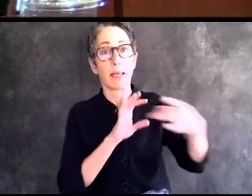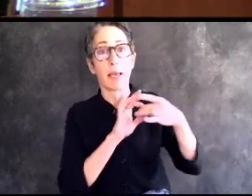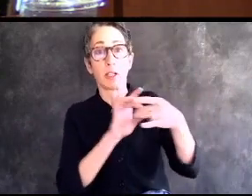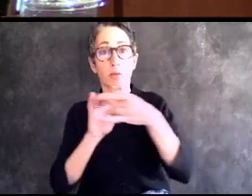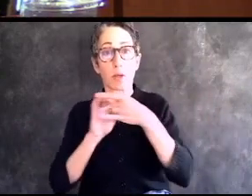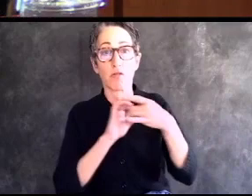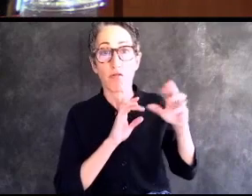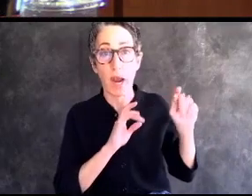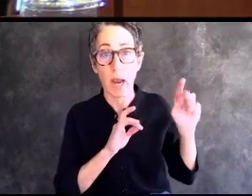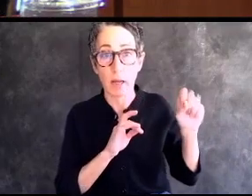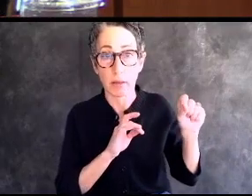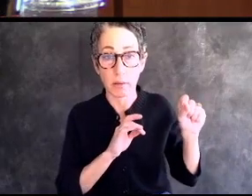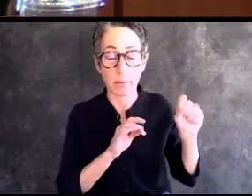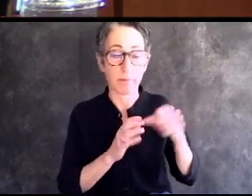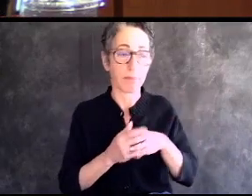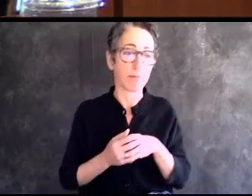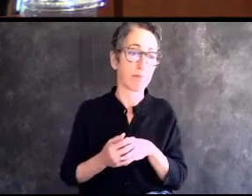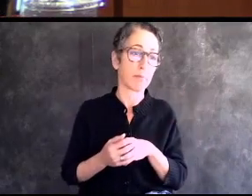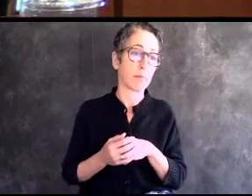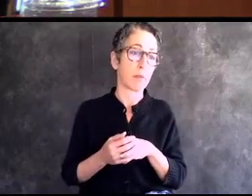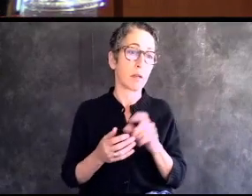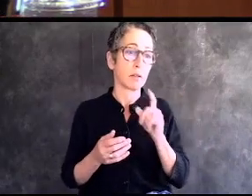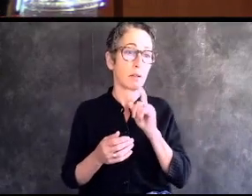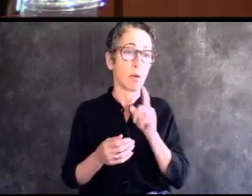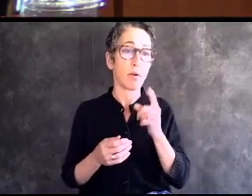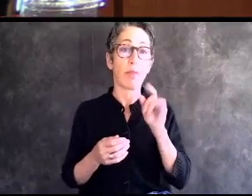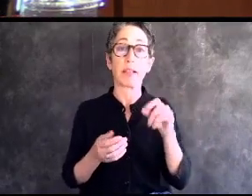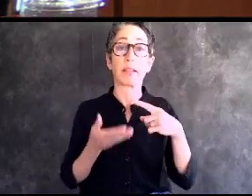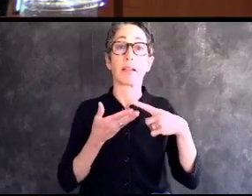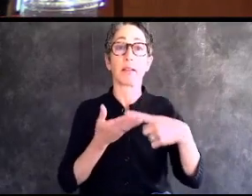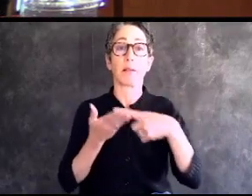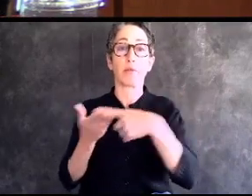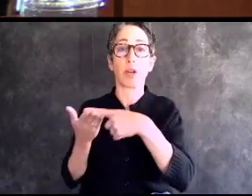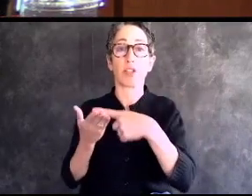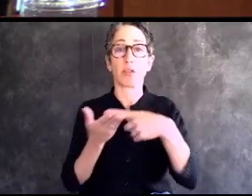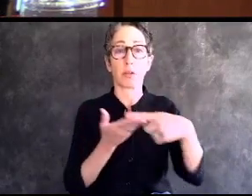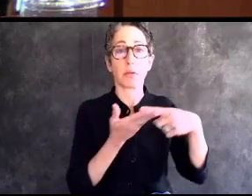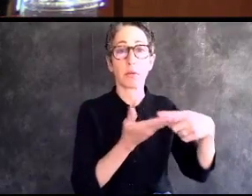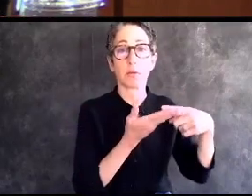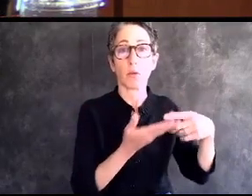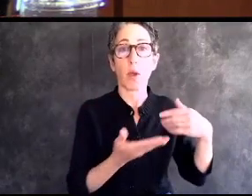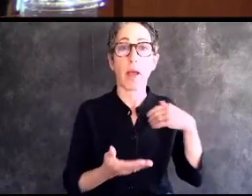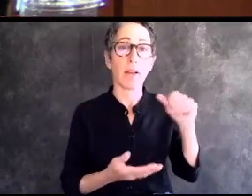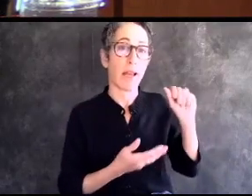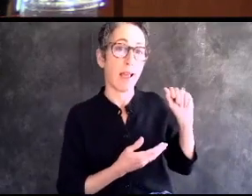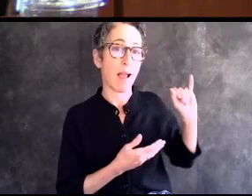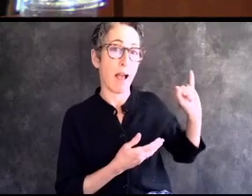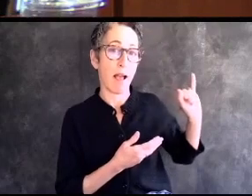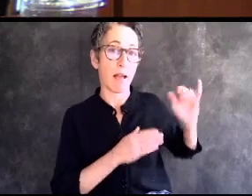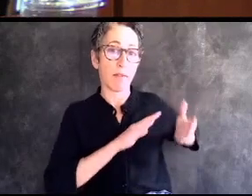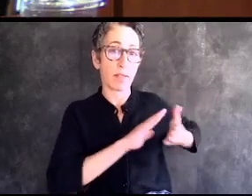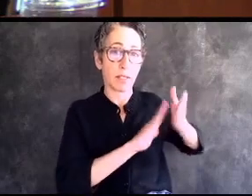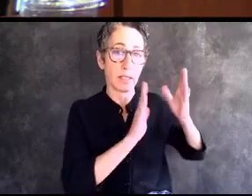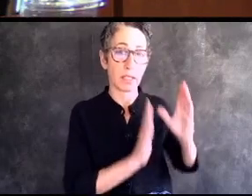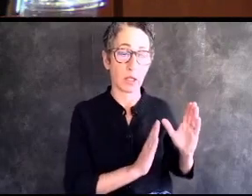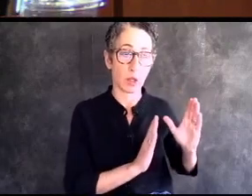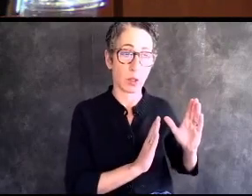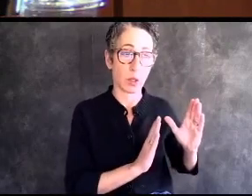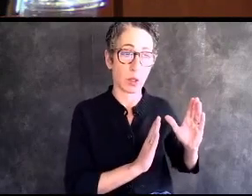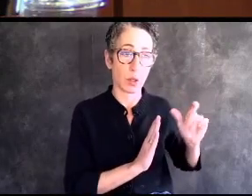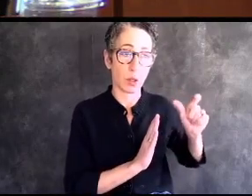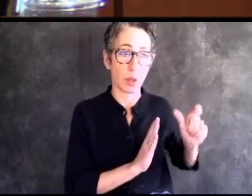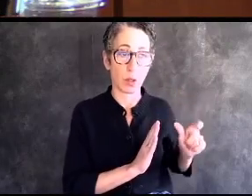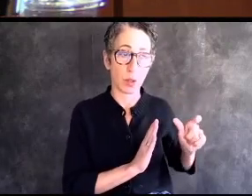the Stanford online deliberation platform, there's this AI facilitator, right, that nudges people who don't speak as